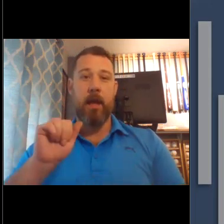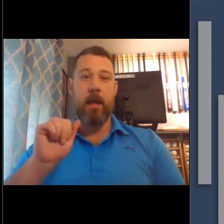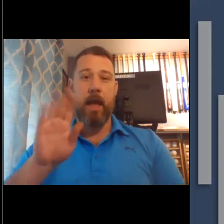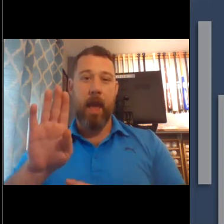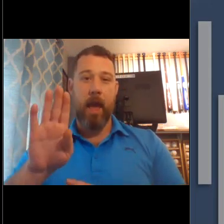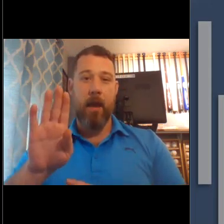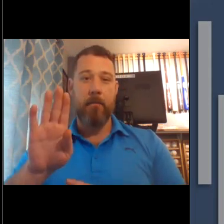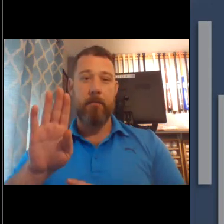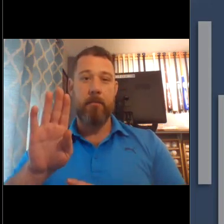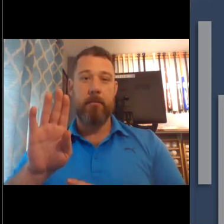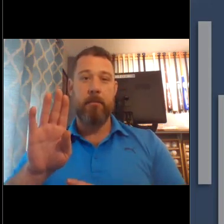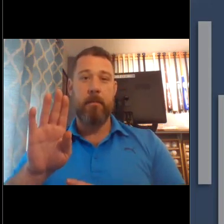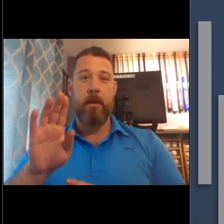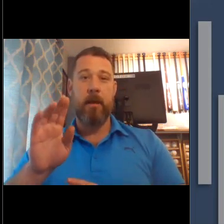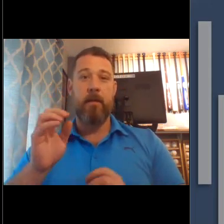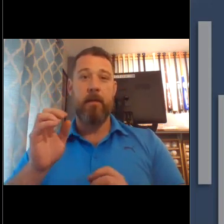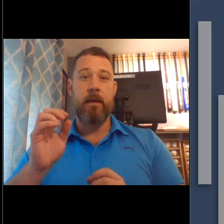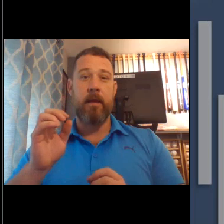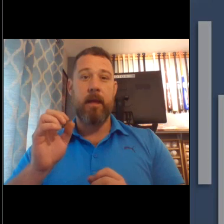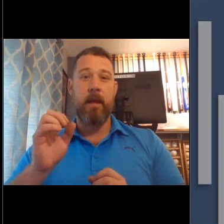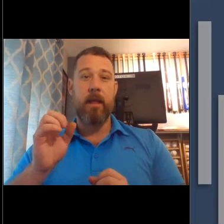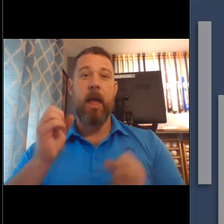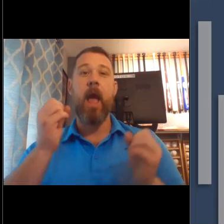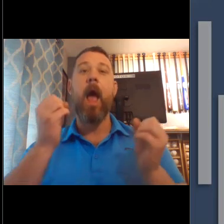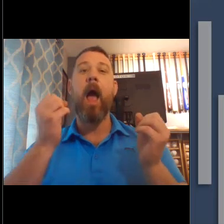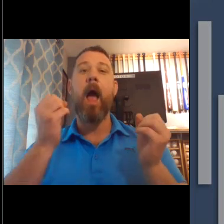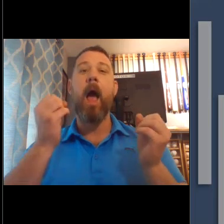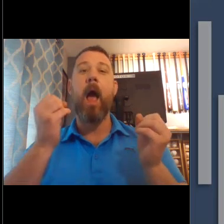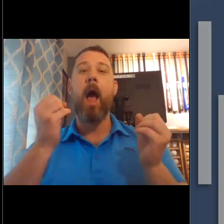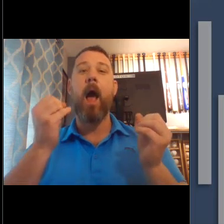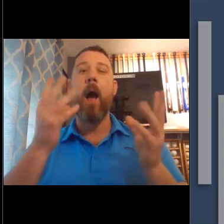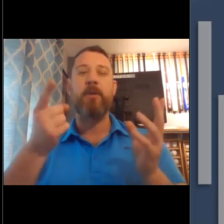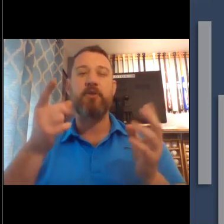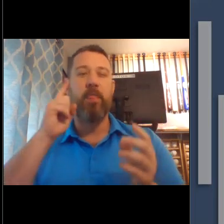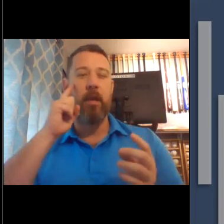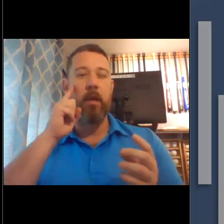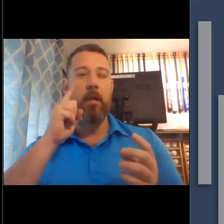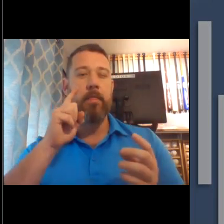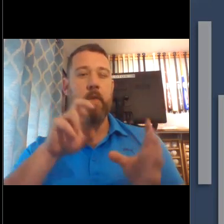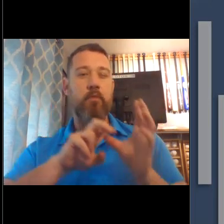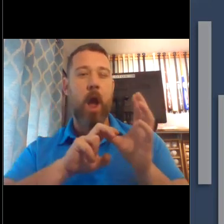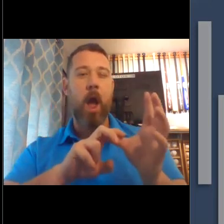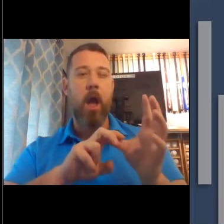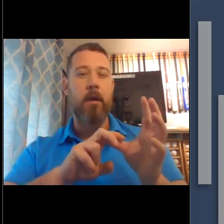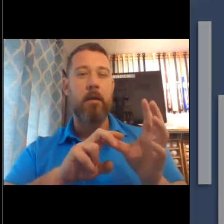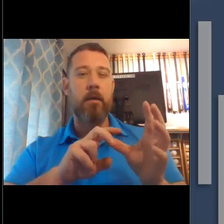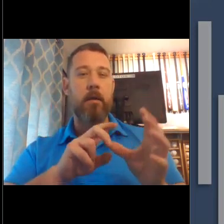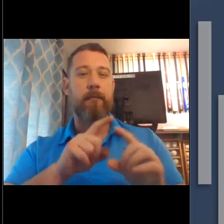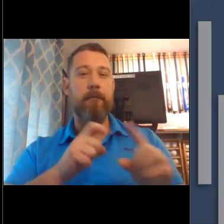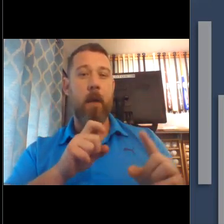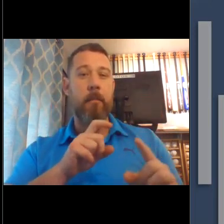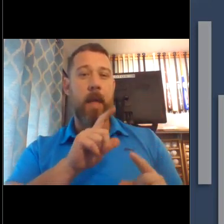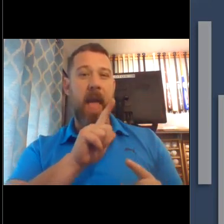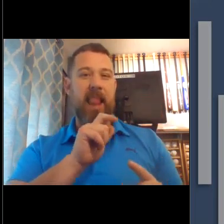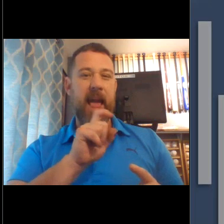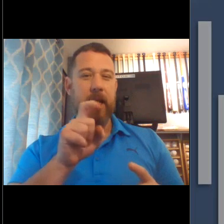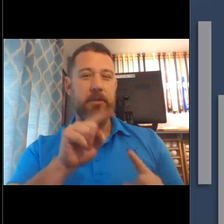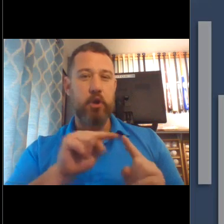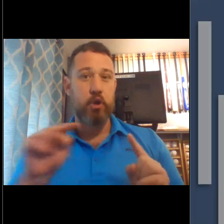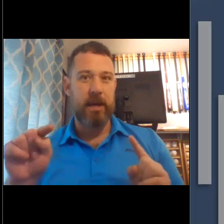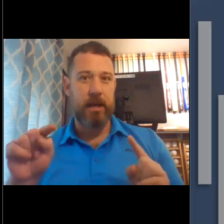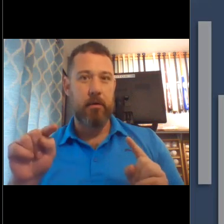And if anyone can guess how much that cab ride was from LAX, I will split the bill with you. But I do want